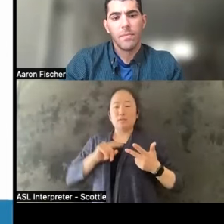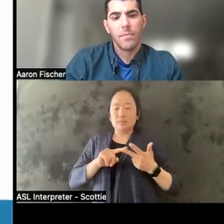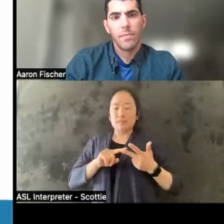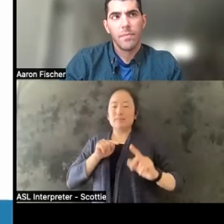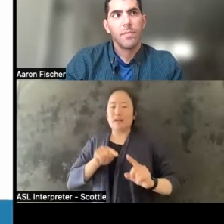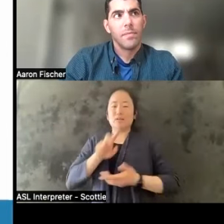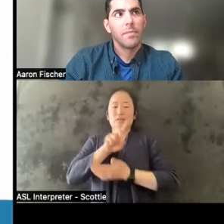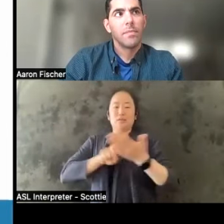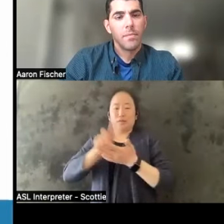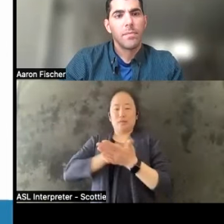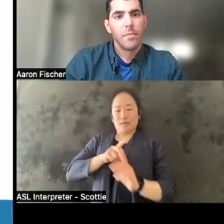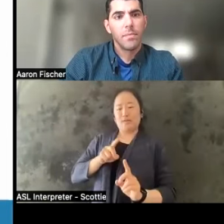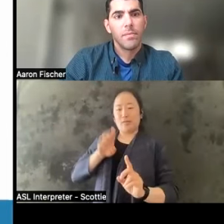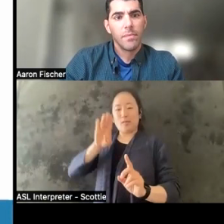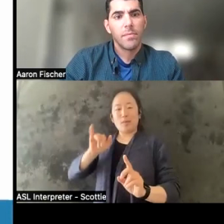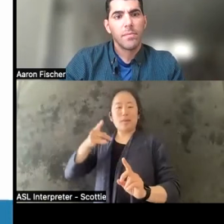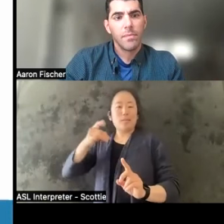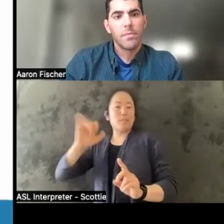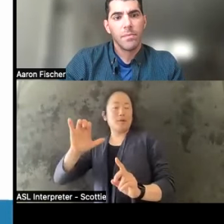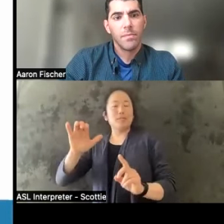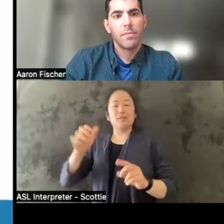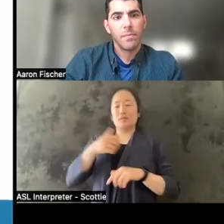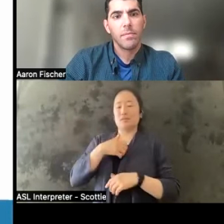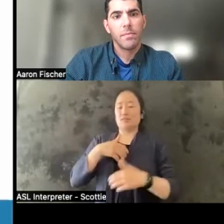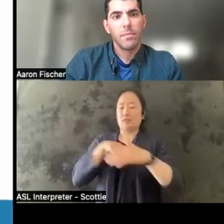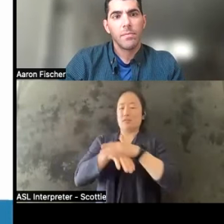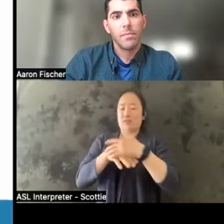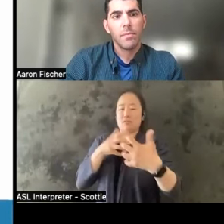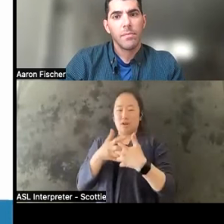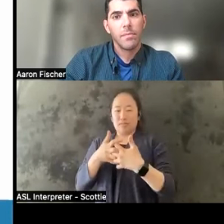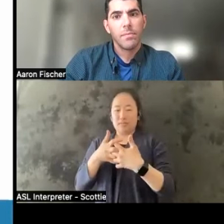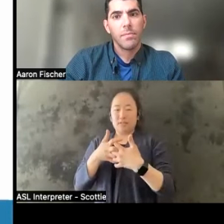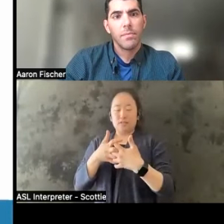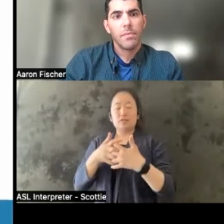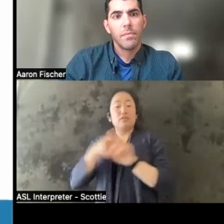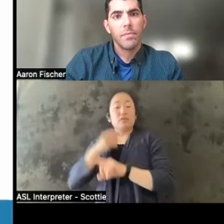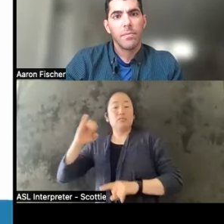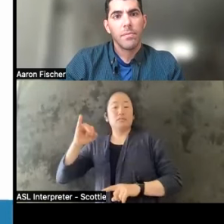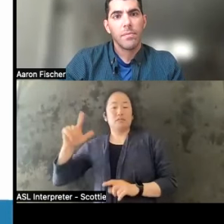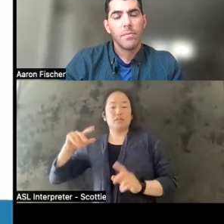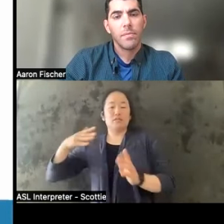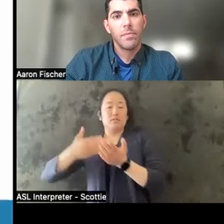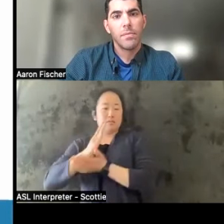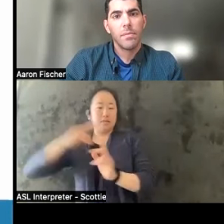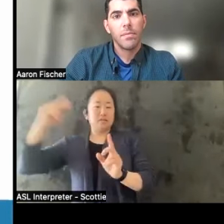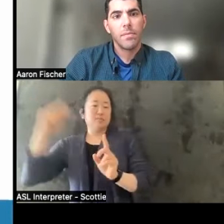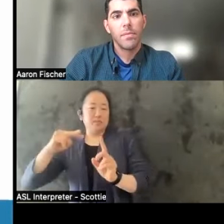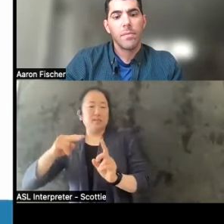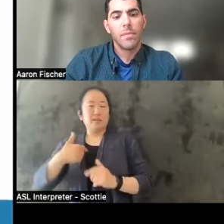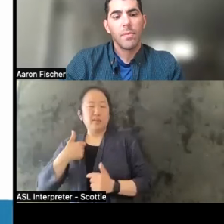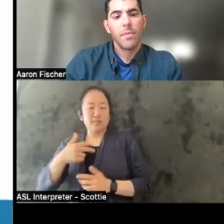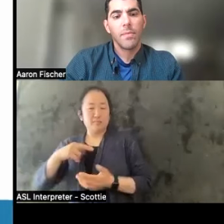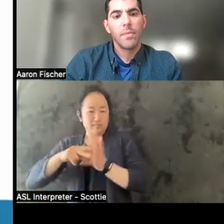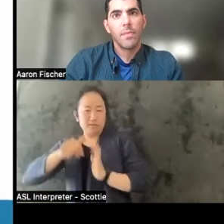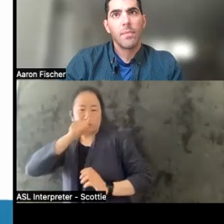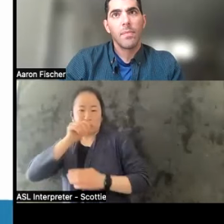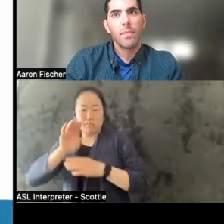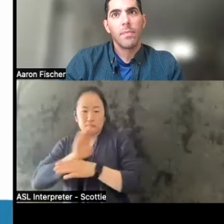in civil rights law for private businesses. And there are also provisions in the